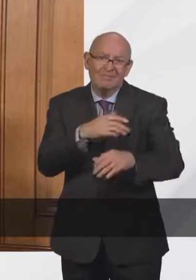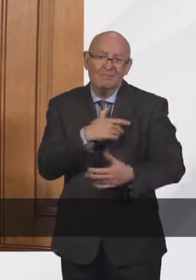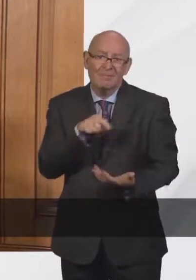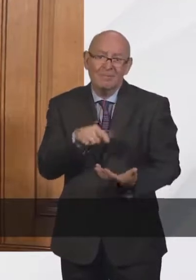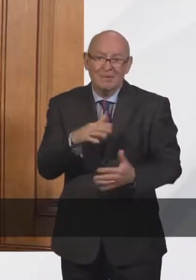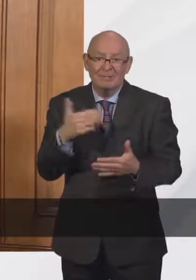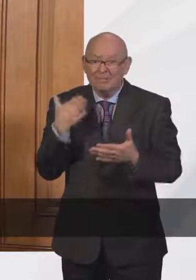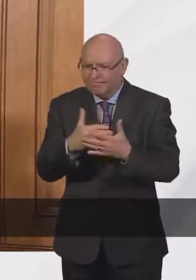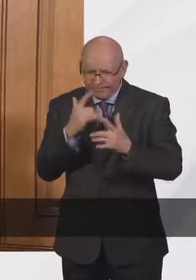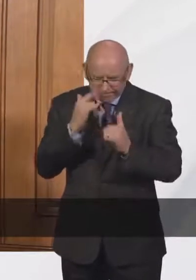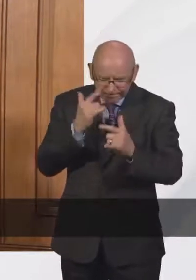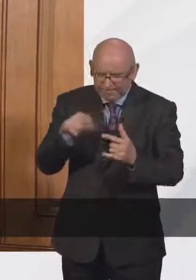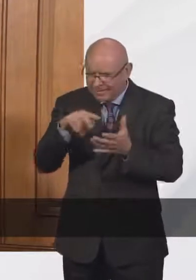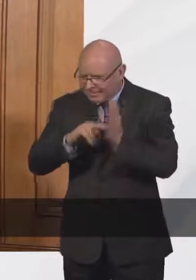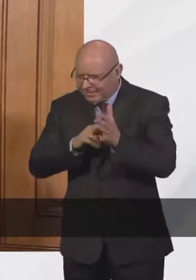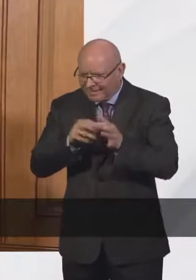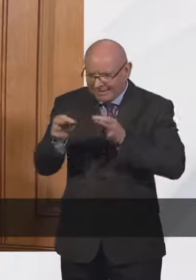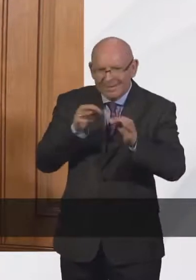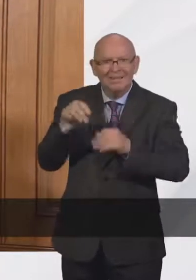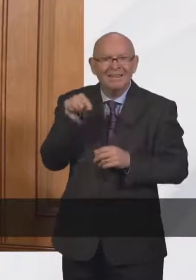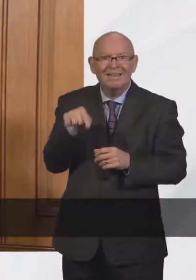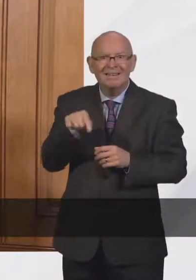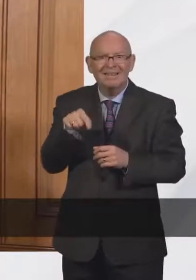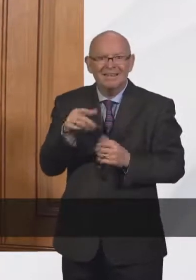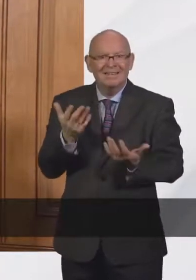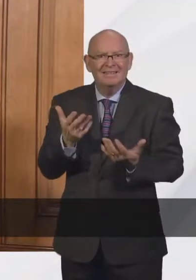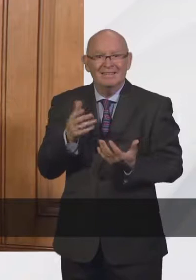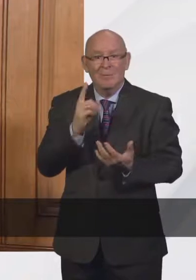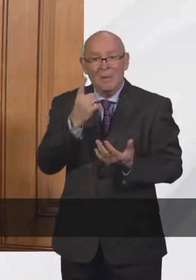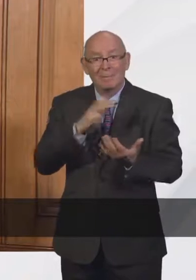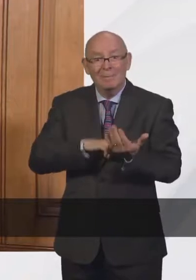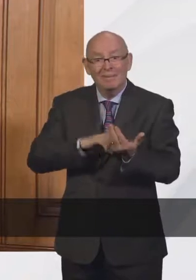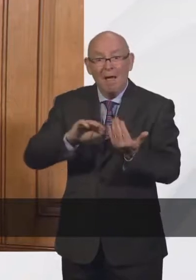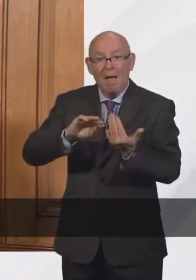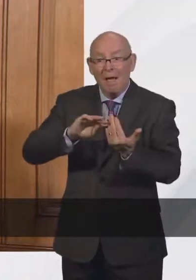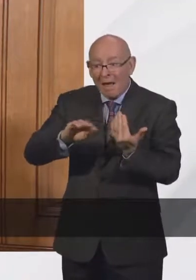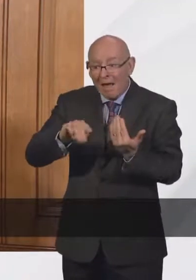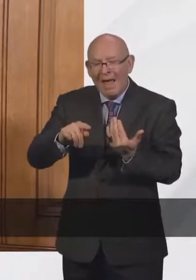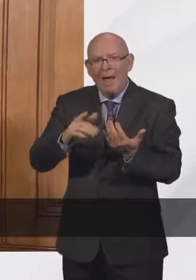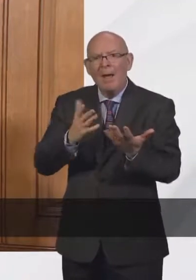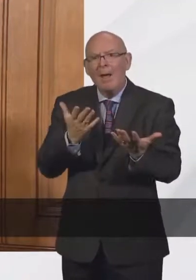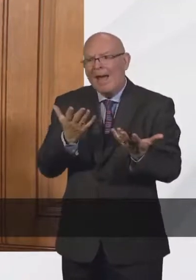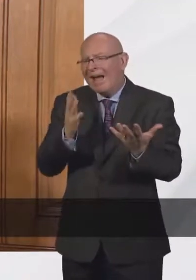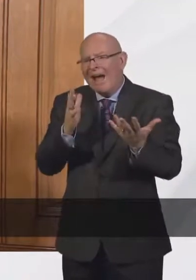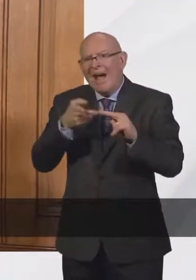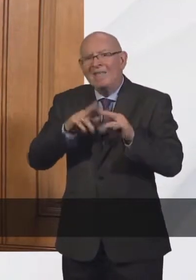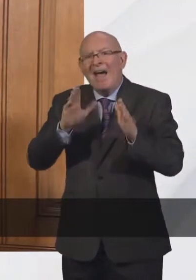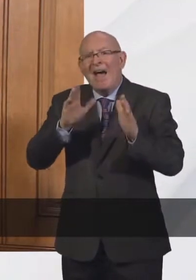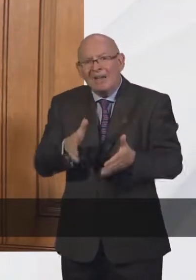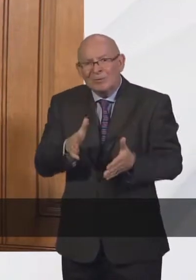for how you can make decisions, and those are then policy decisions on the back of that. In terms of SAGE is clearly